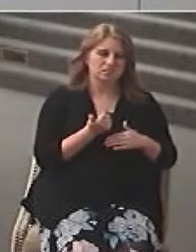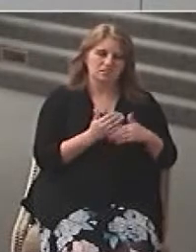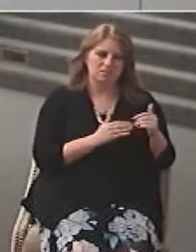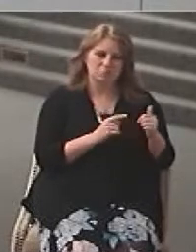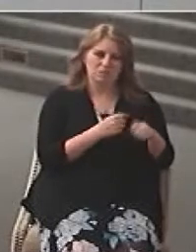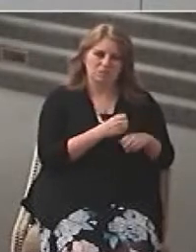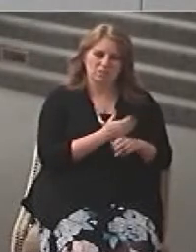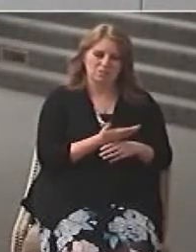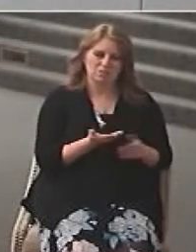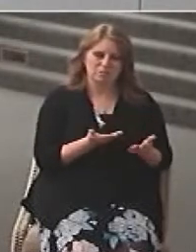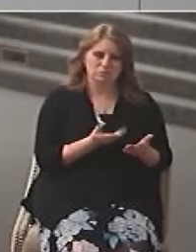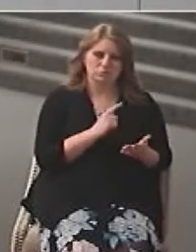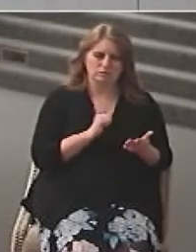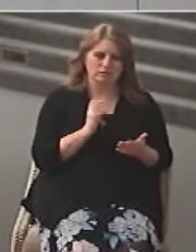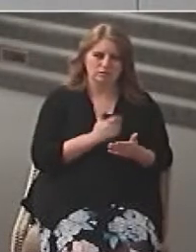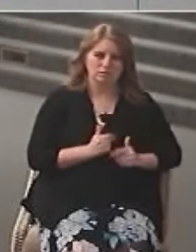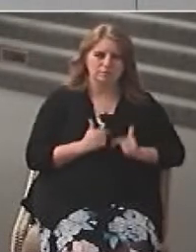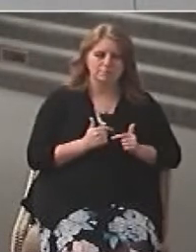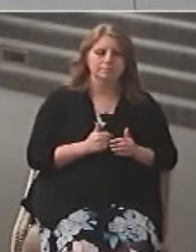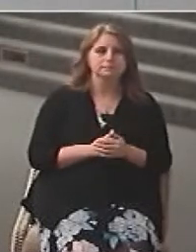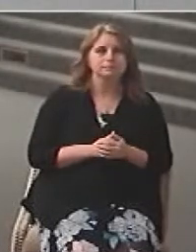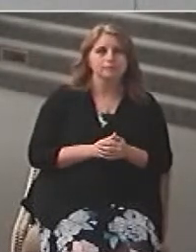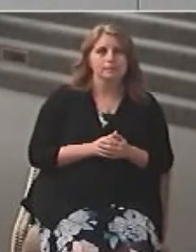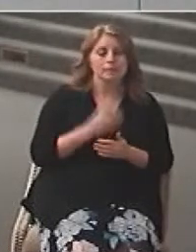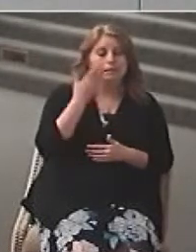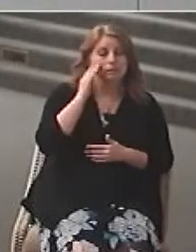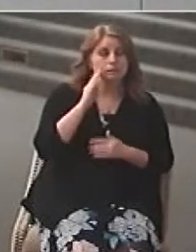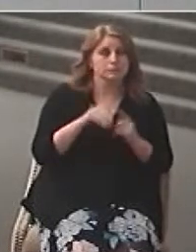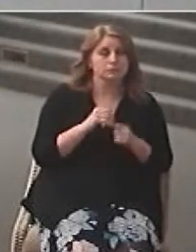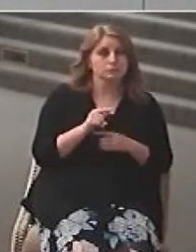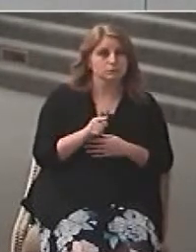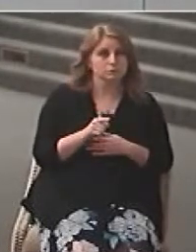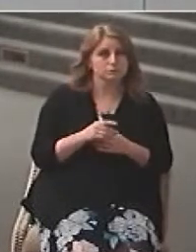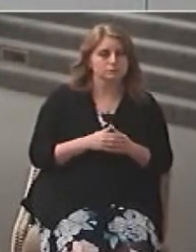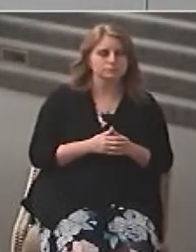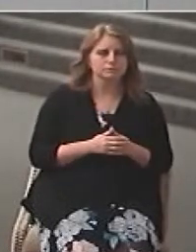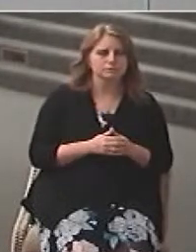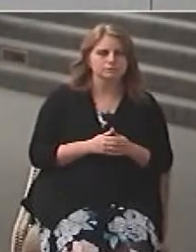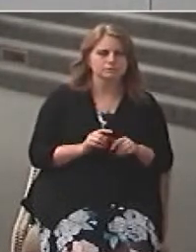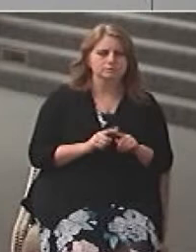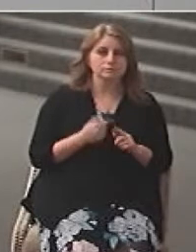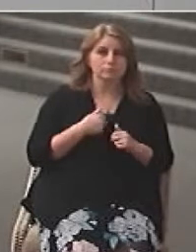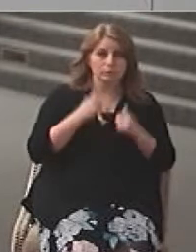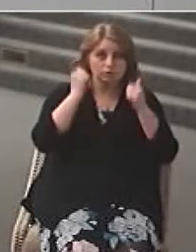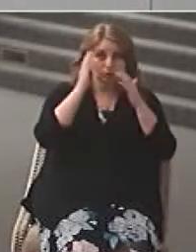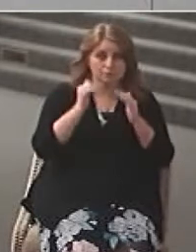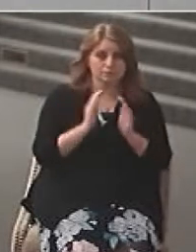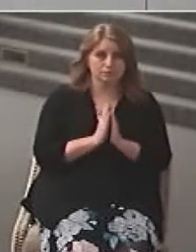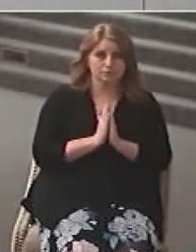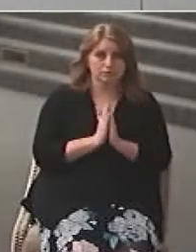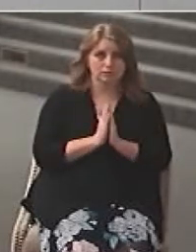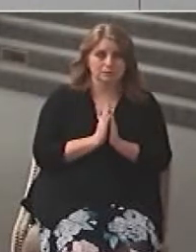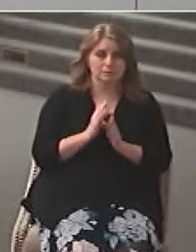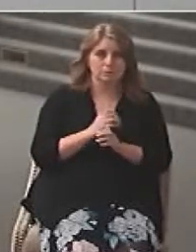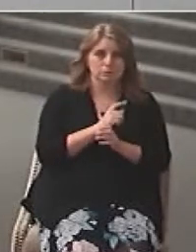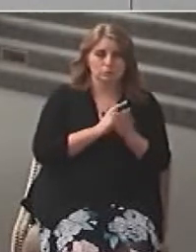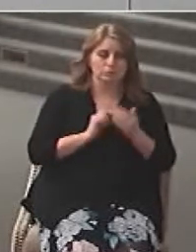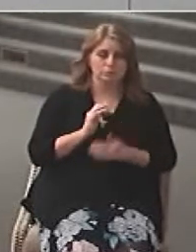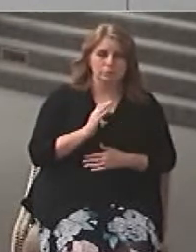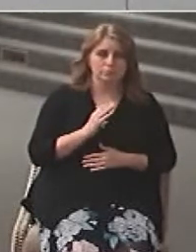lives. I don't know about you, but I hope and I pray that I make Him the Lord of my life every single